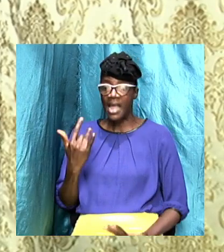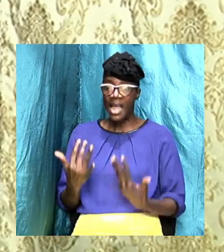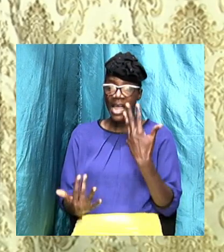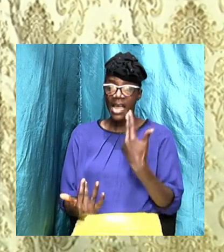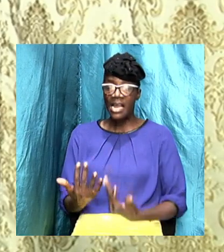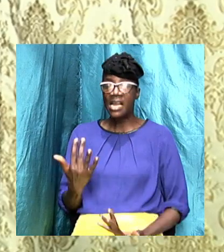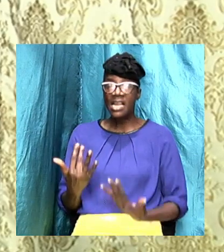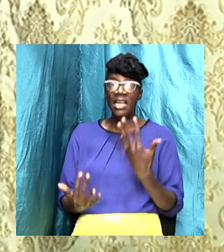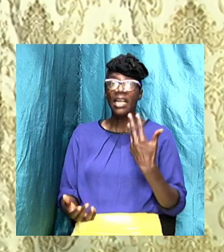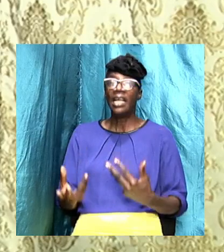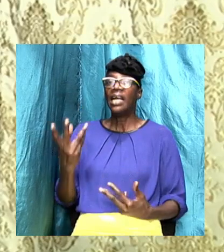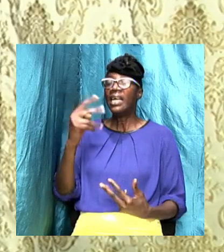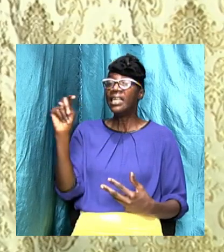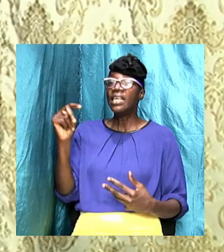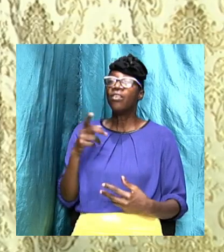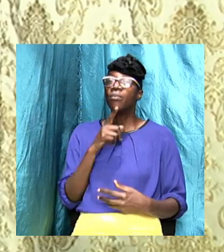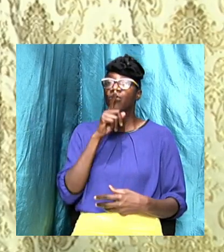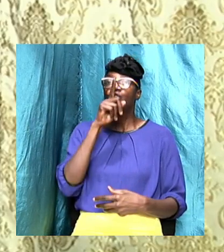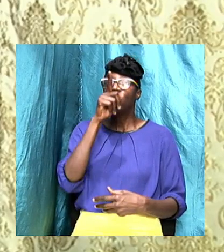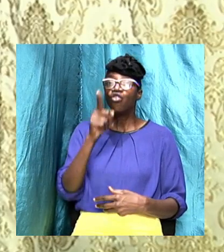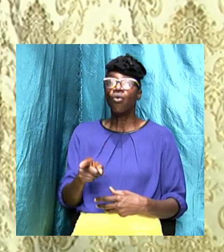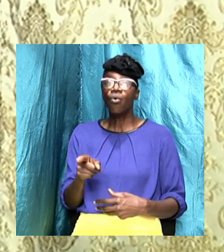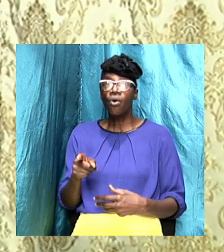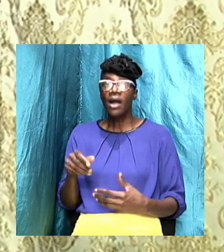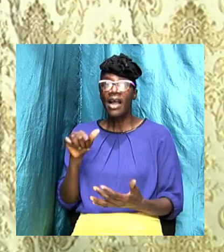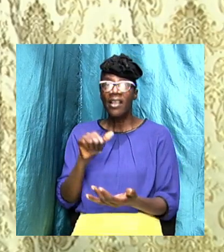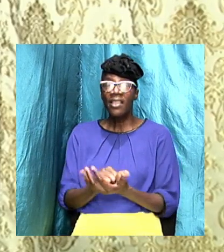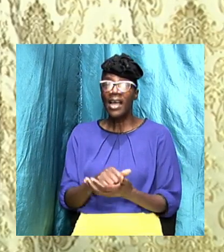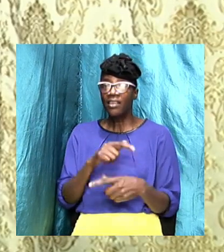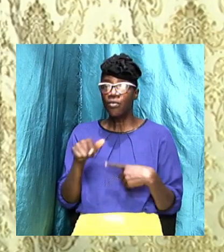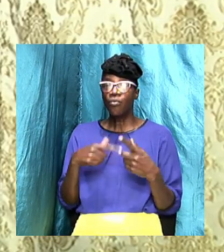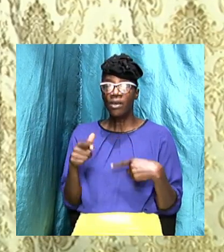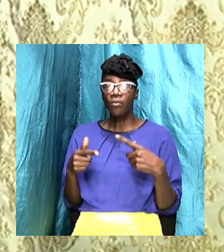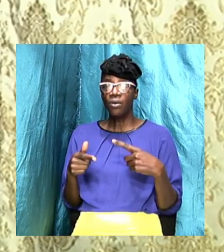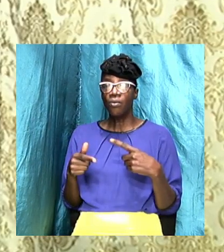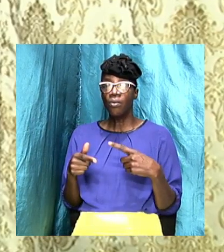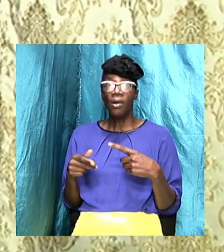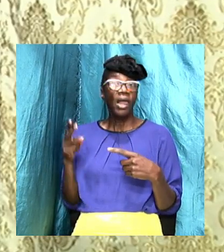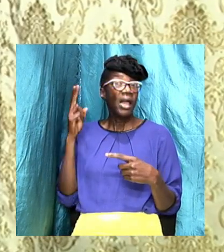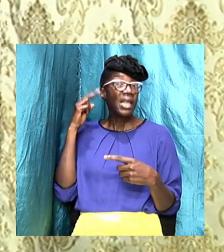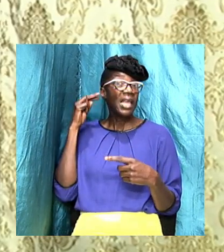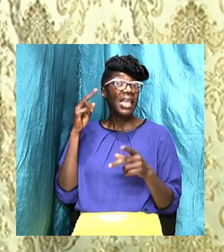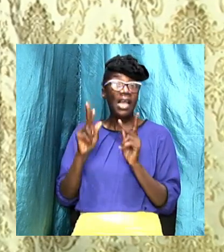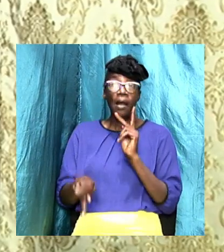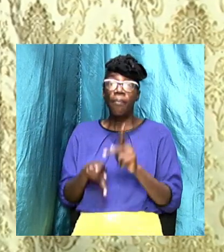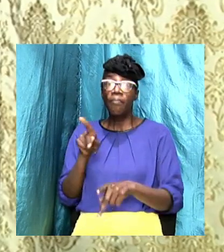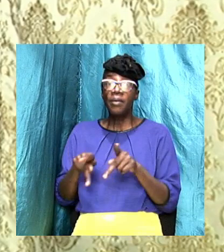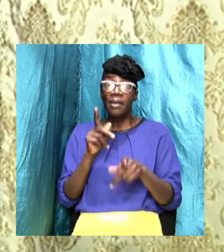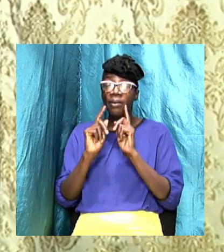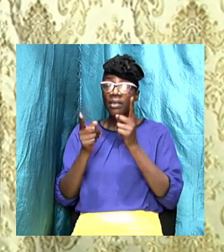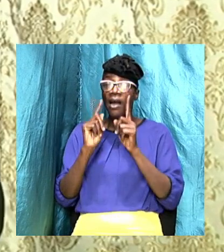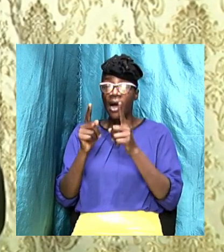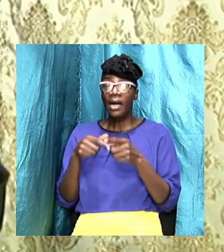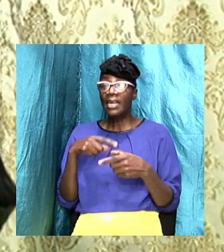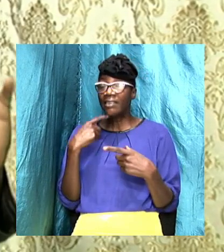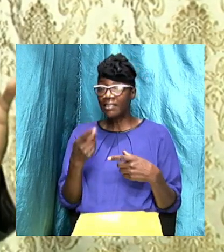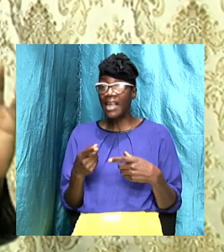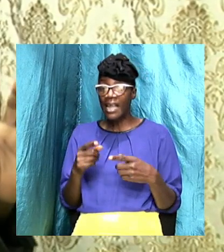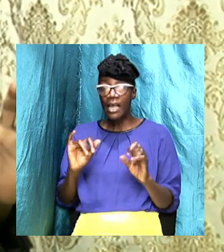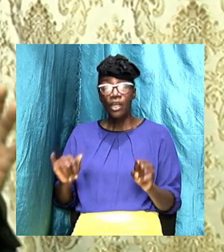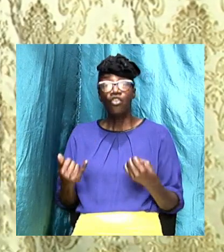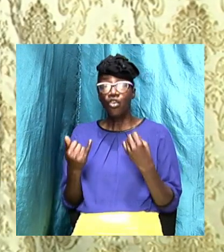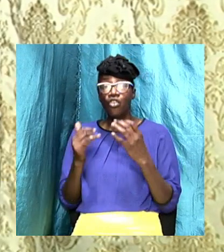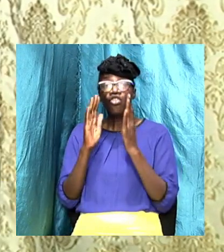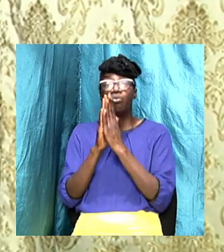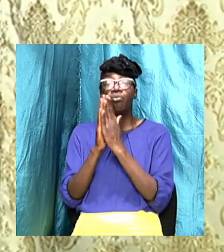need to make sure that when you hear folks talk and you hear them say, look here, just